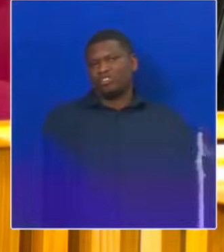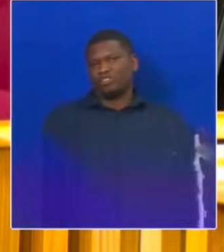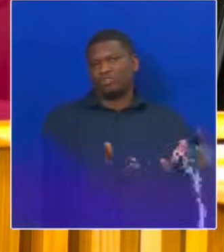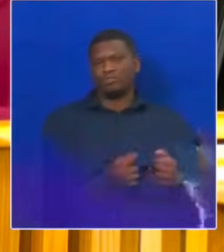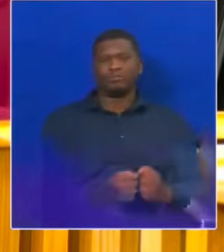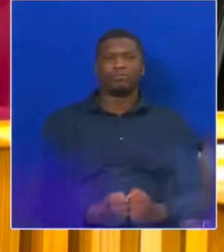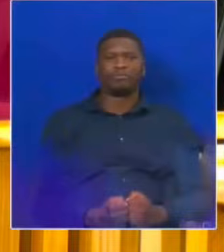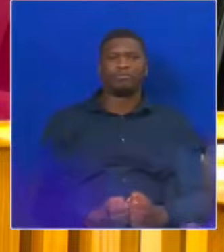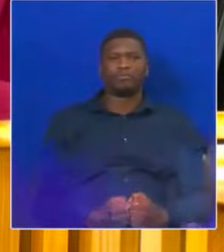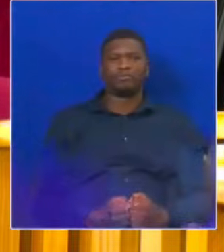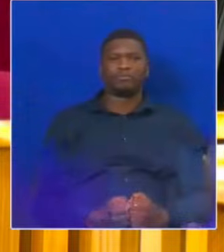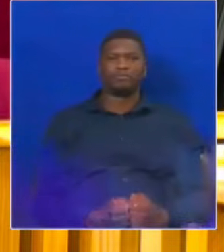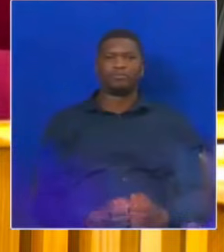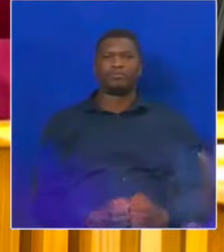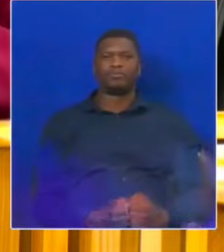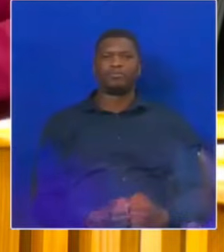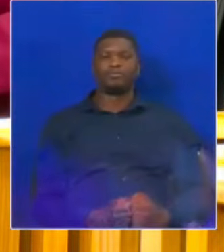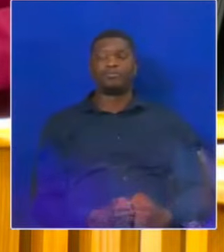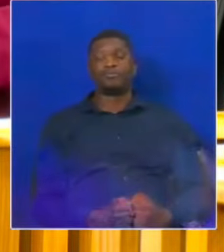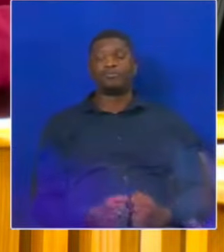And subsequent to that,